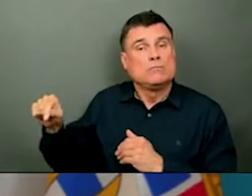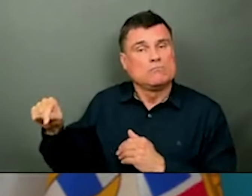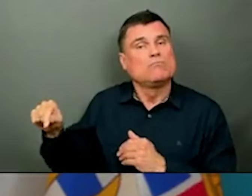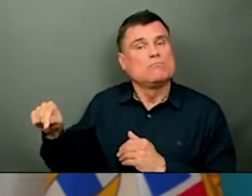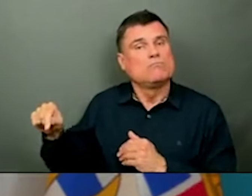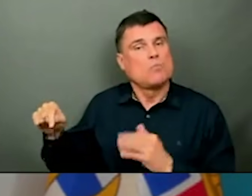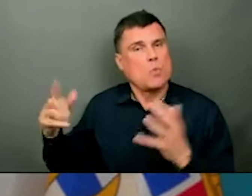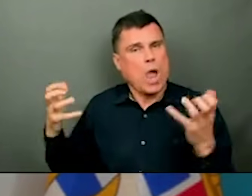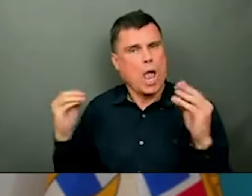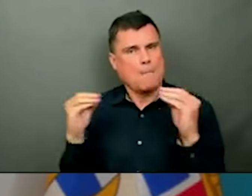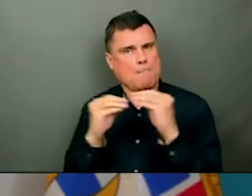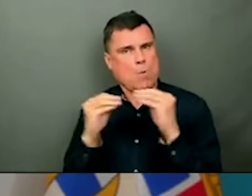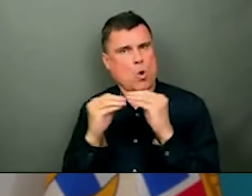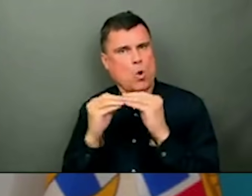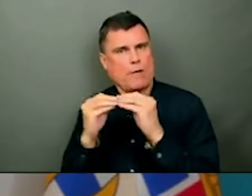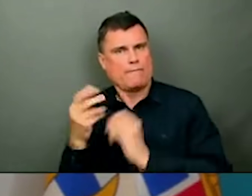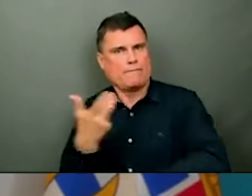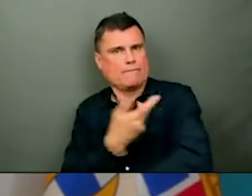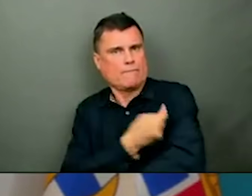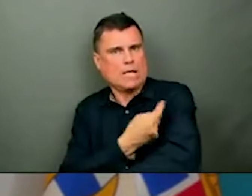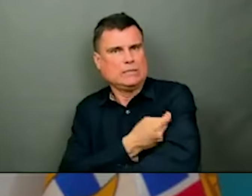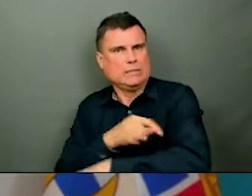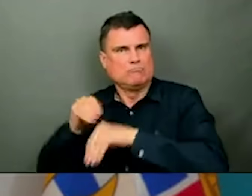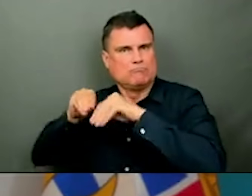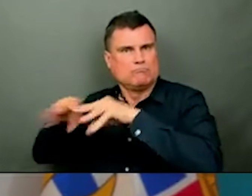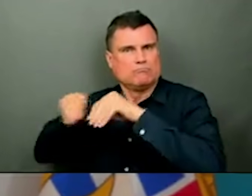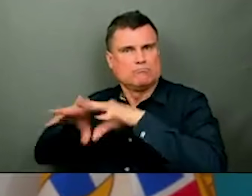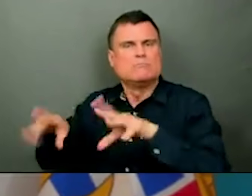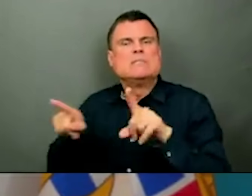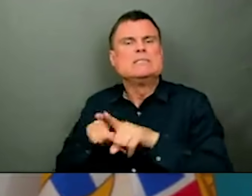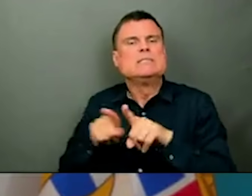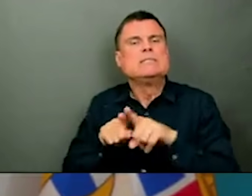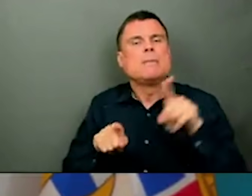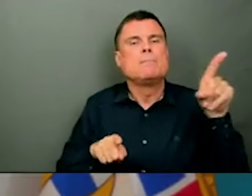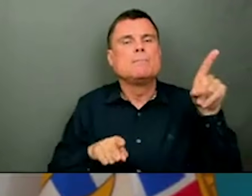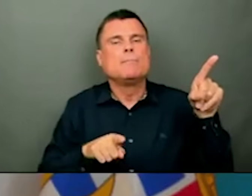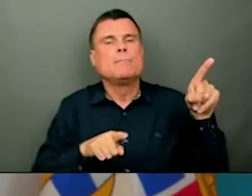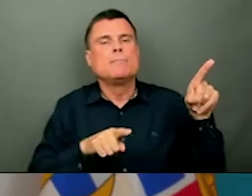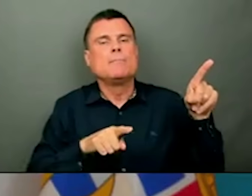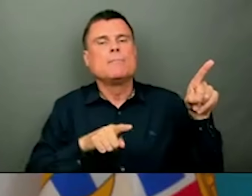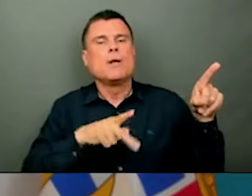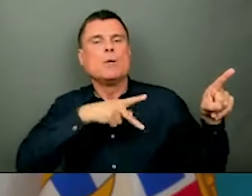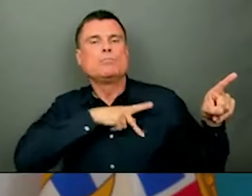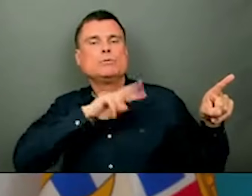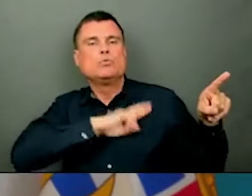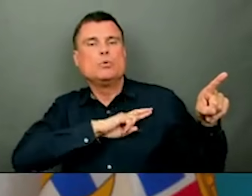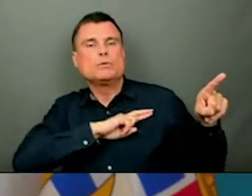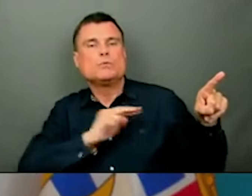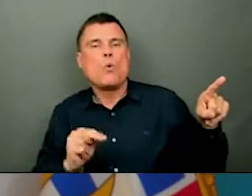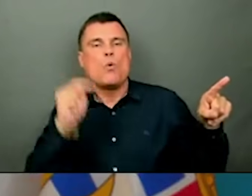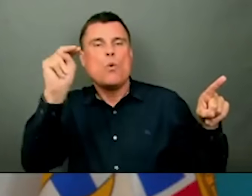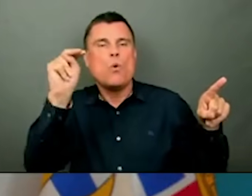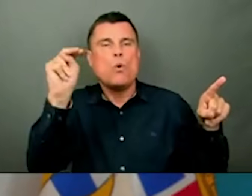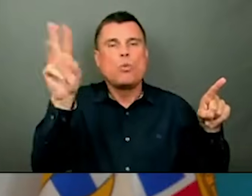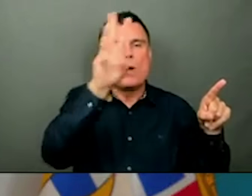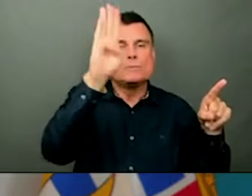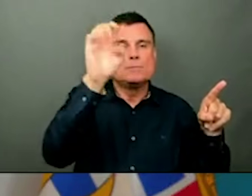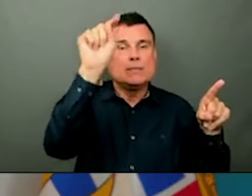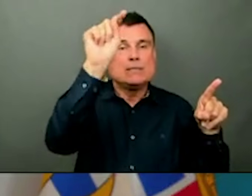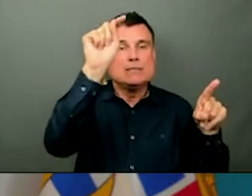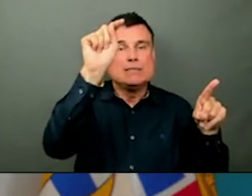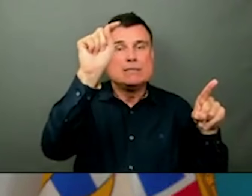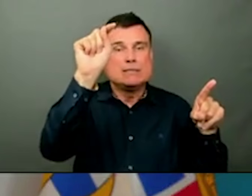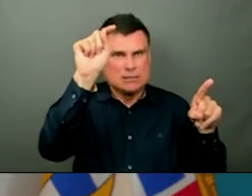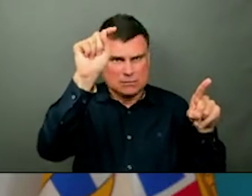for vaccinations in Surrey, doing something like we've seen in Prince Rupert or other communities in terms of opening up for all age